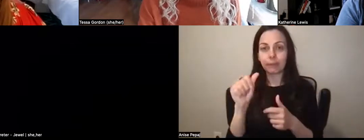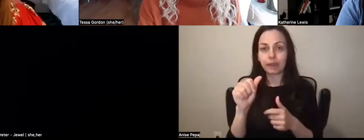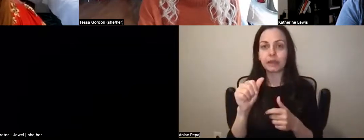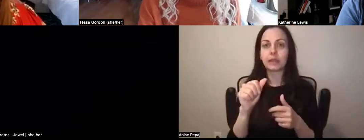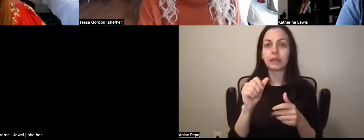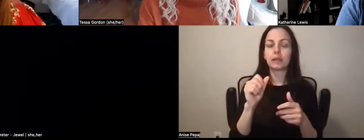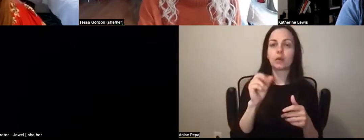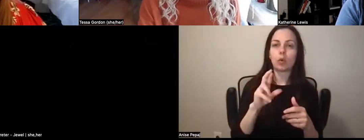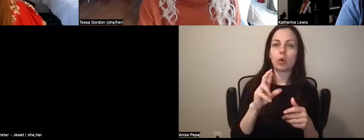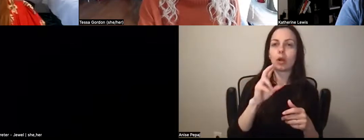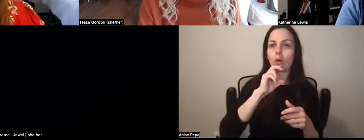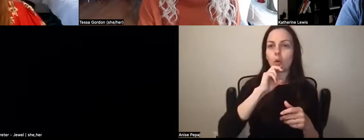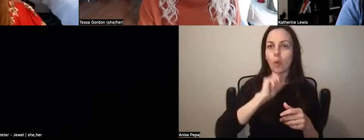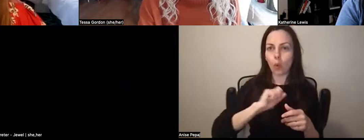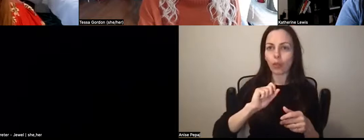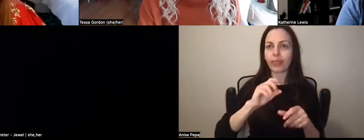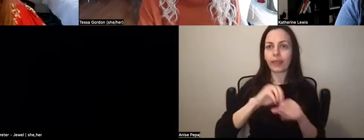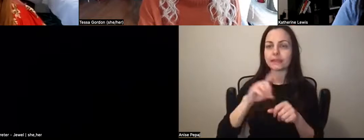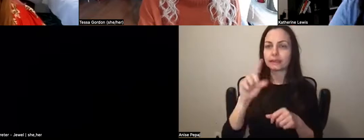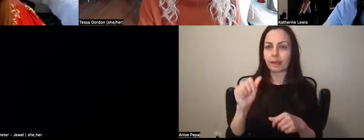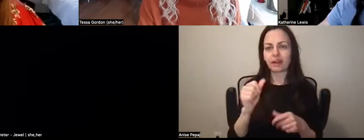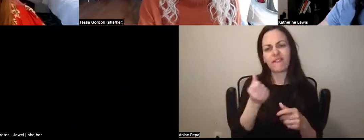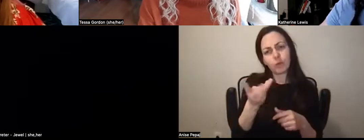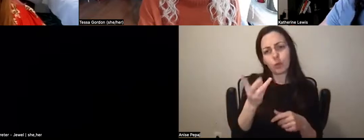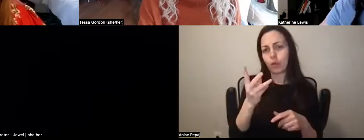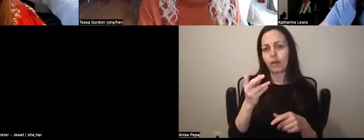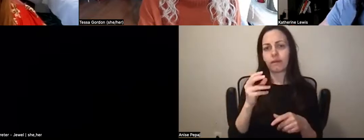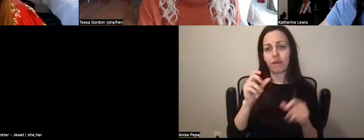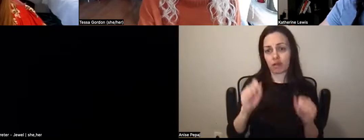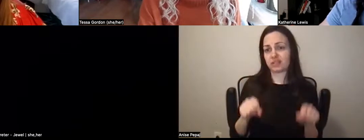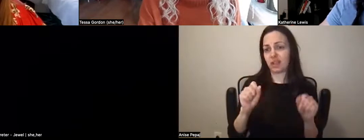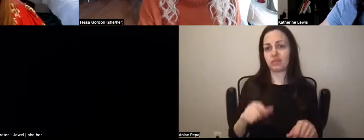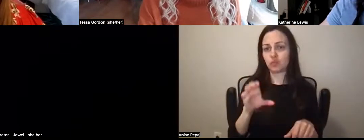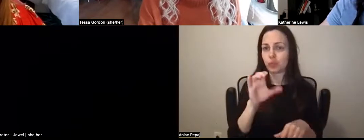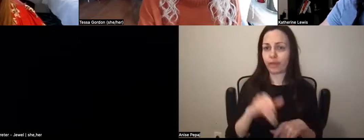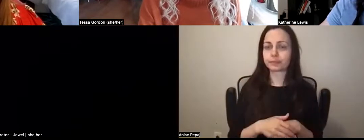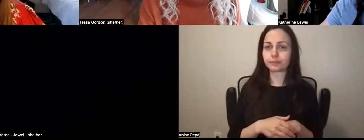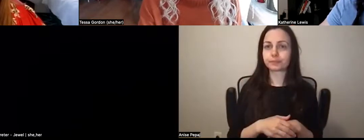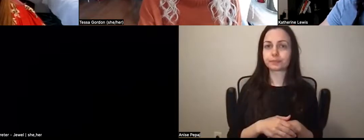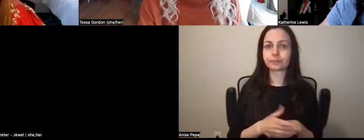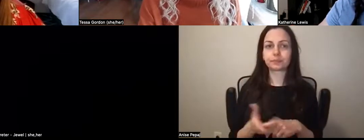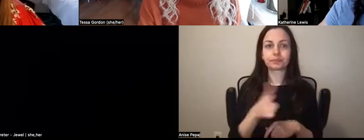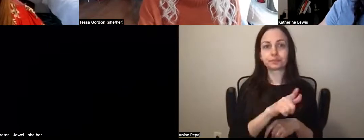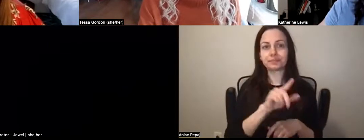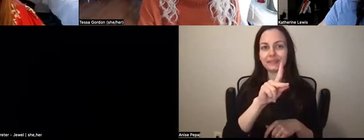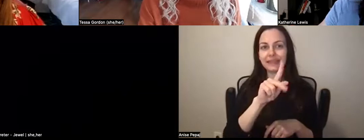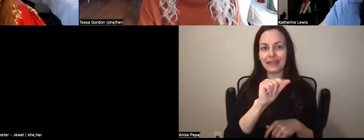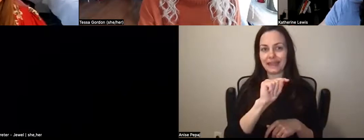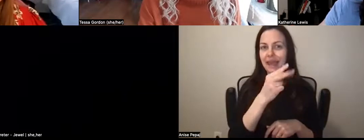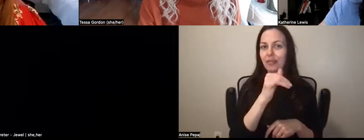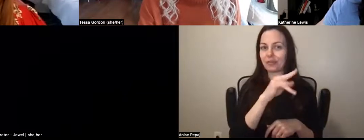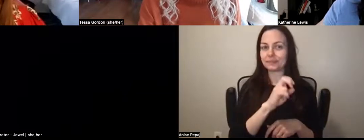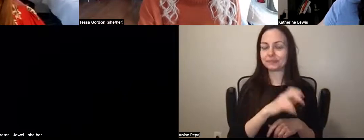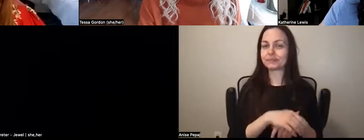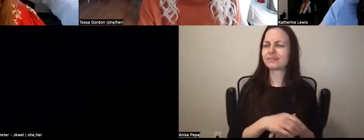have had the chance to do. So. Thanks, Katherine, back to you. Yeah, that was such